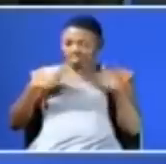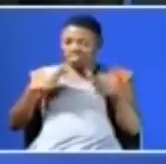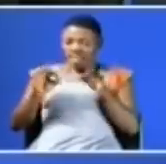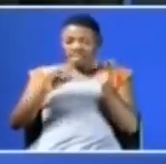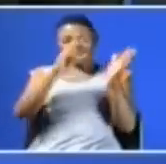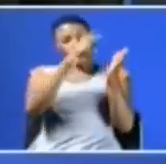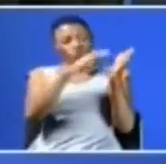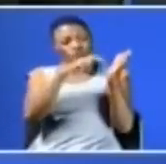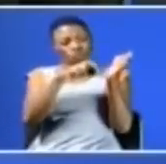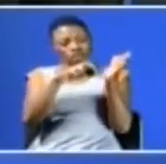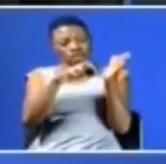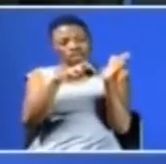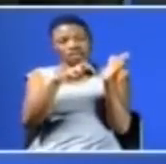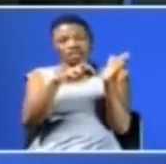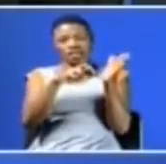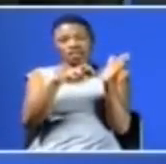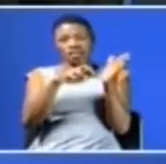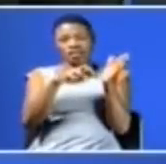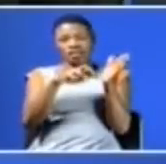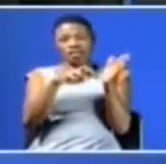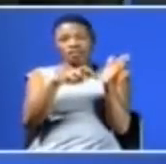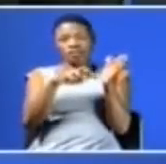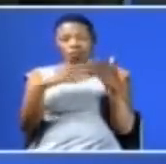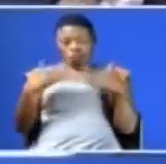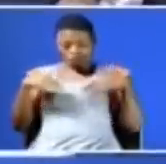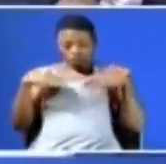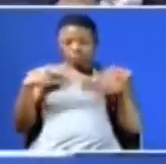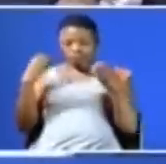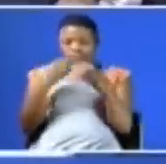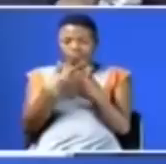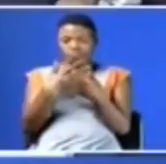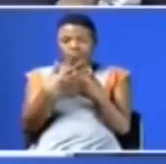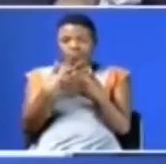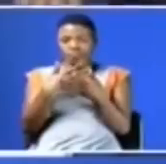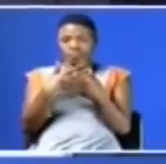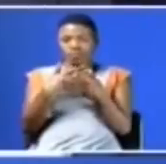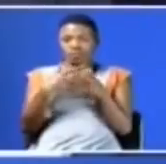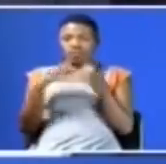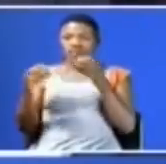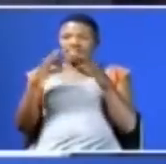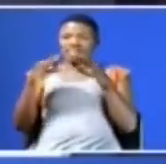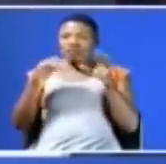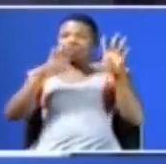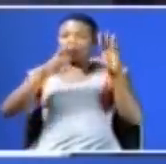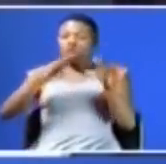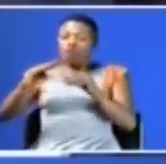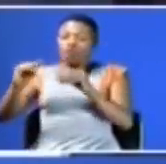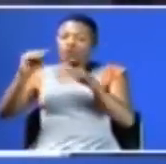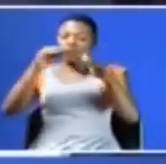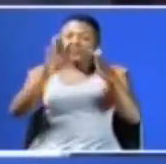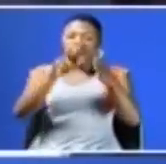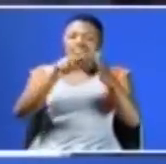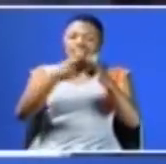it carefully, it is what I'm saying. You see, let me clarify. Yeah. If we were going into a structured